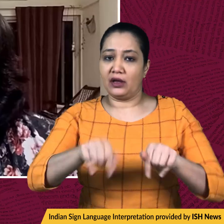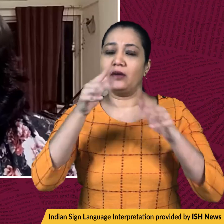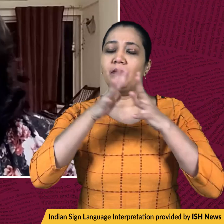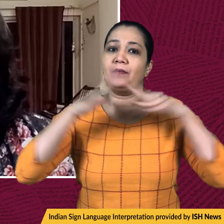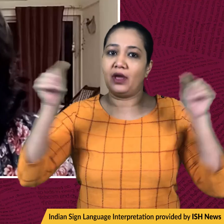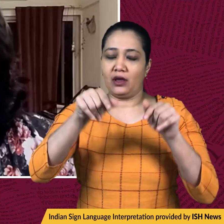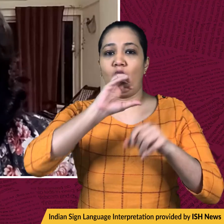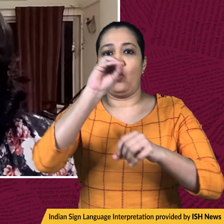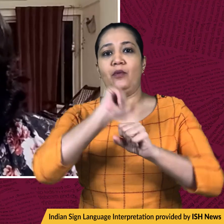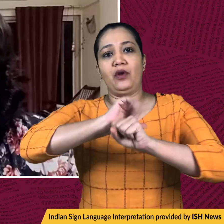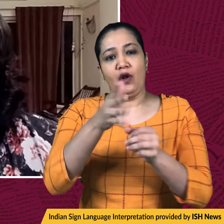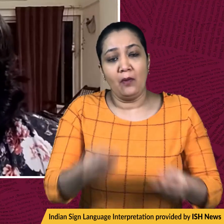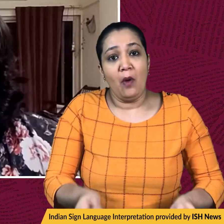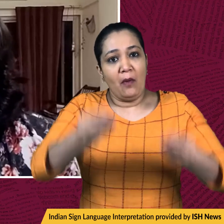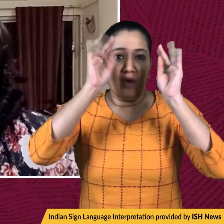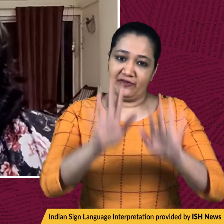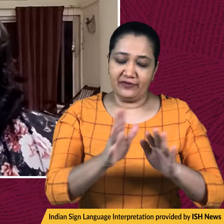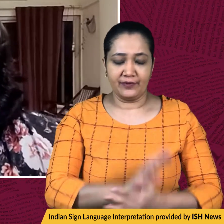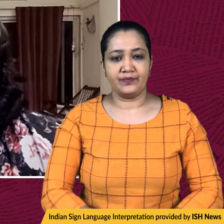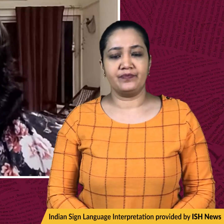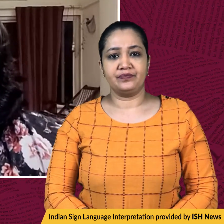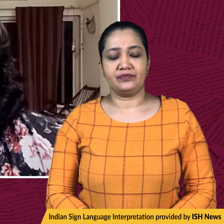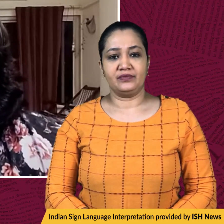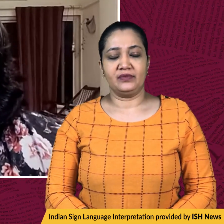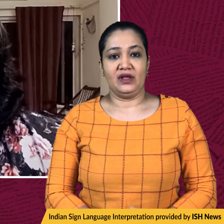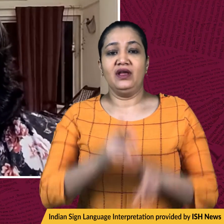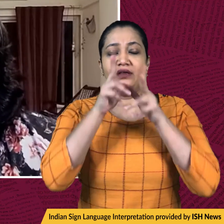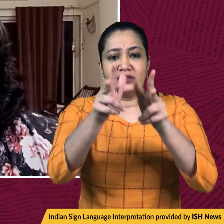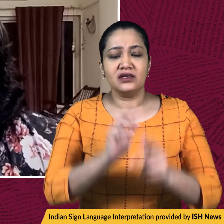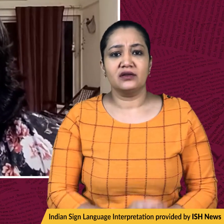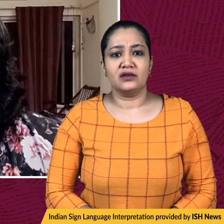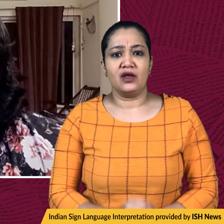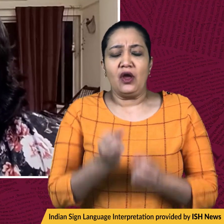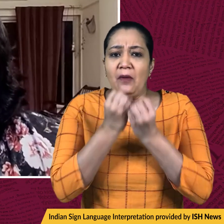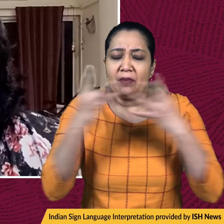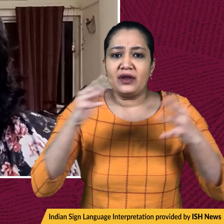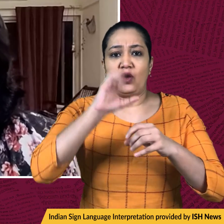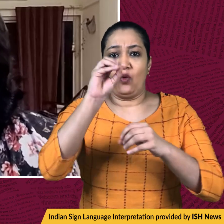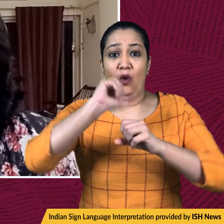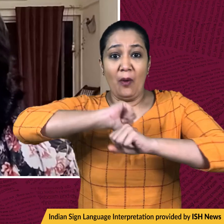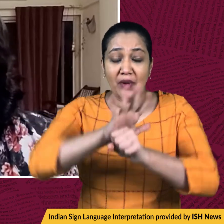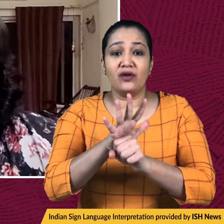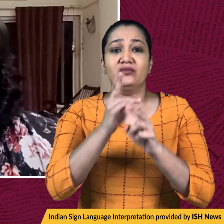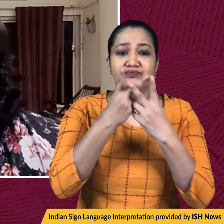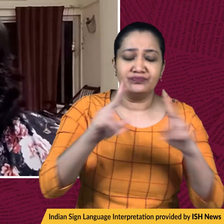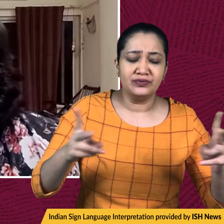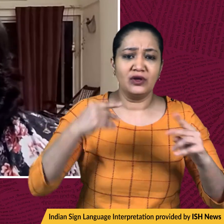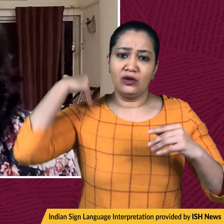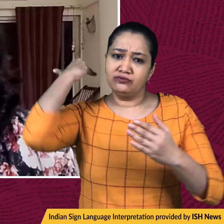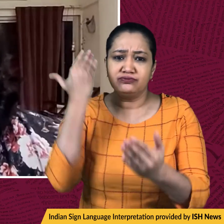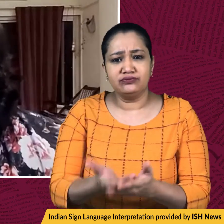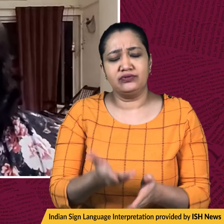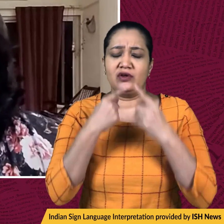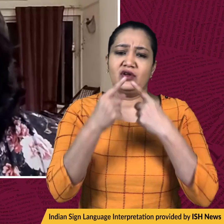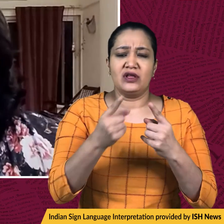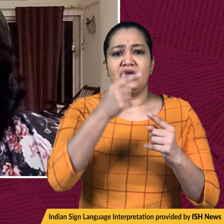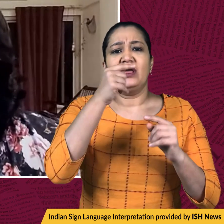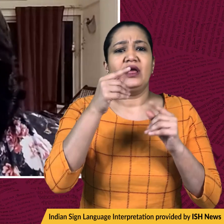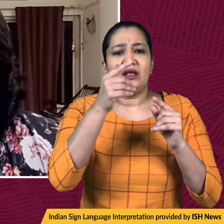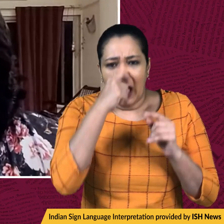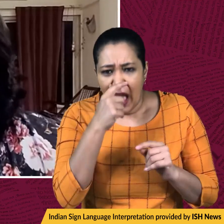COVID cases are now being reported. Now, INSACOG went on to say that while most Omicron cases so far have